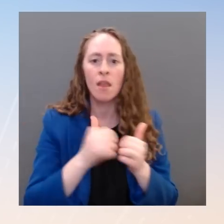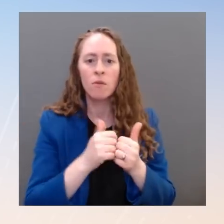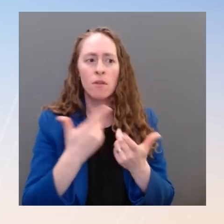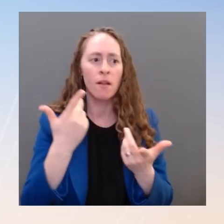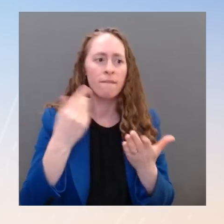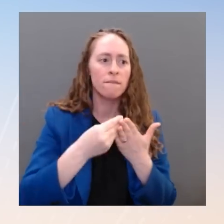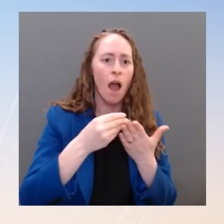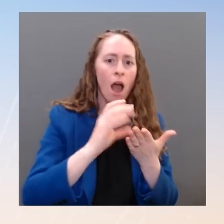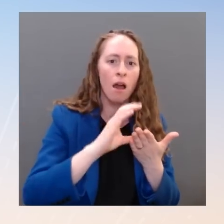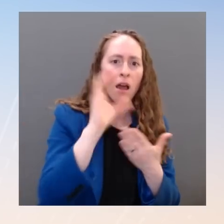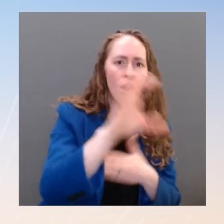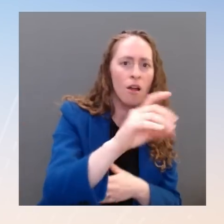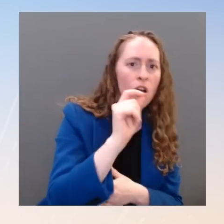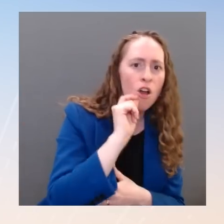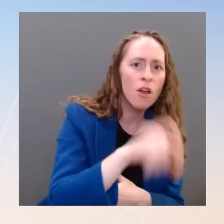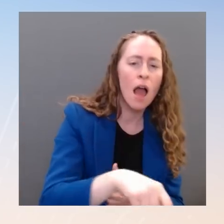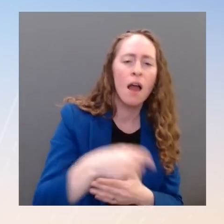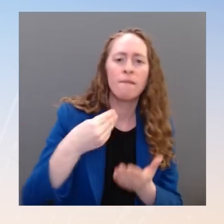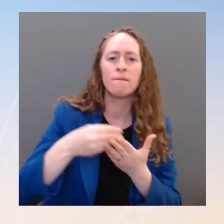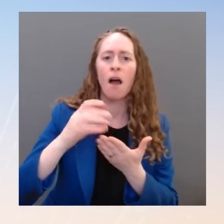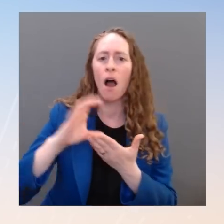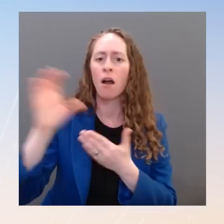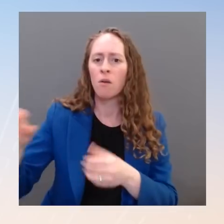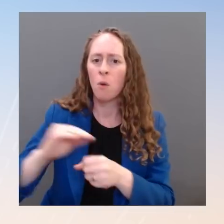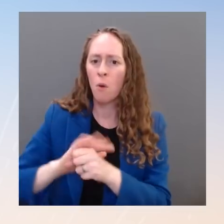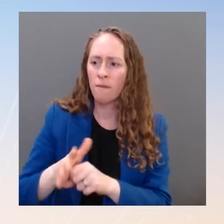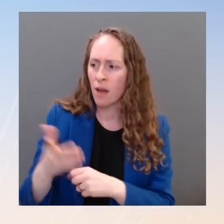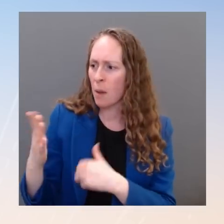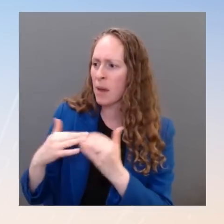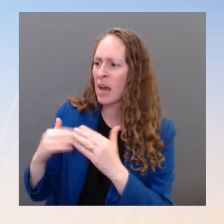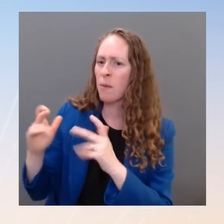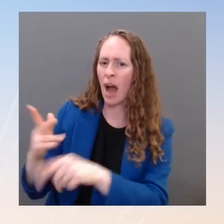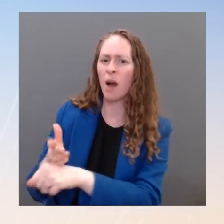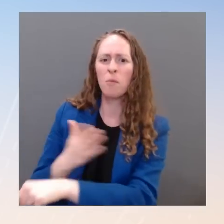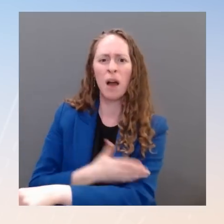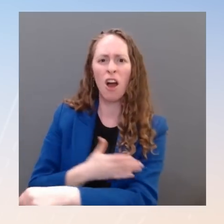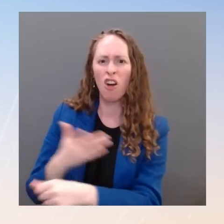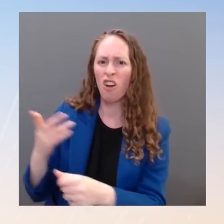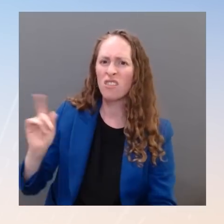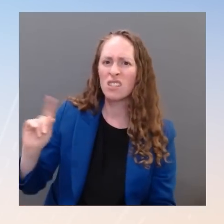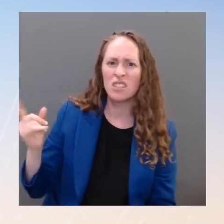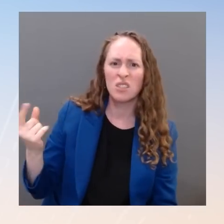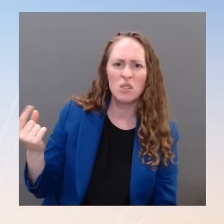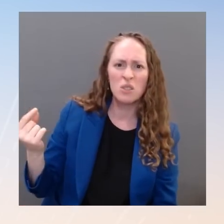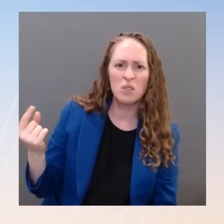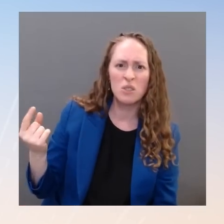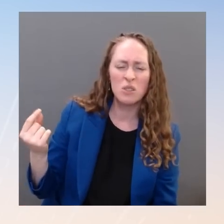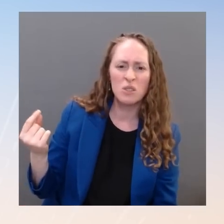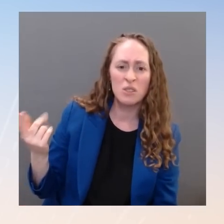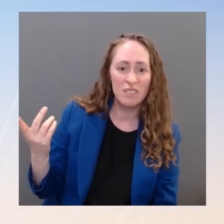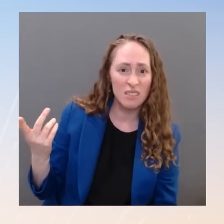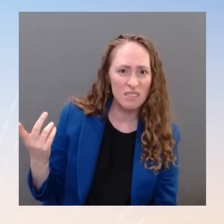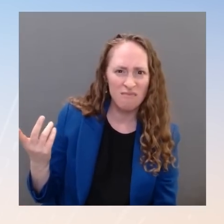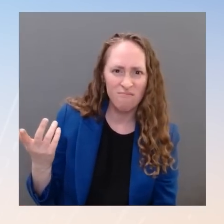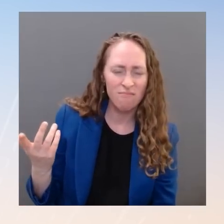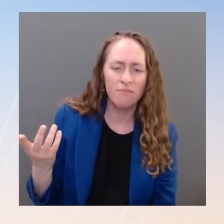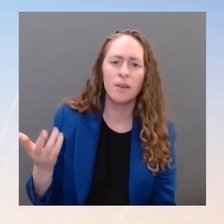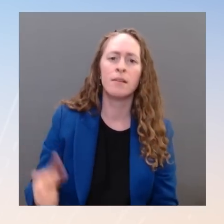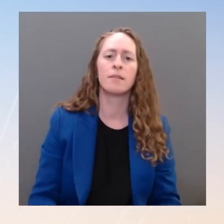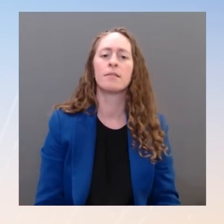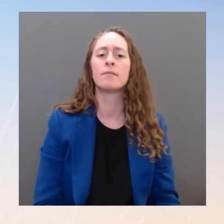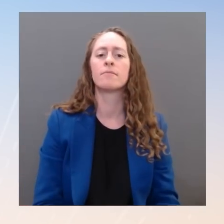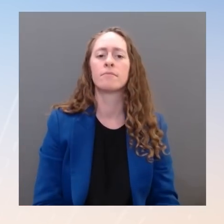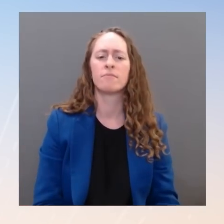urgency to get those priorities passed as well? Absolutely. I mean, here's the thing about Congress and governing.